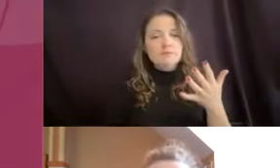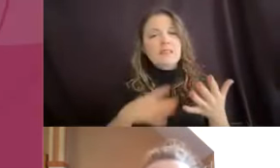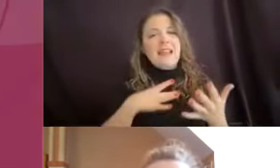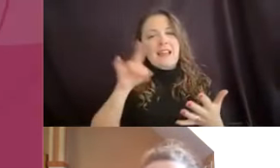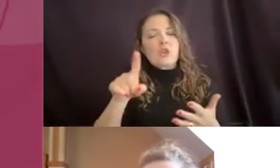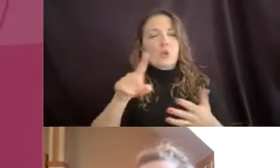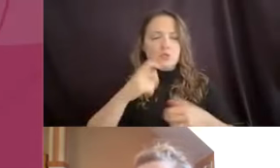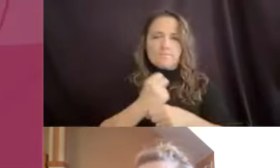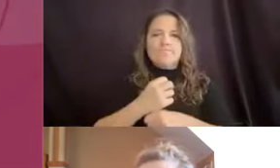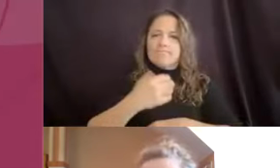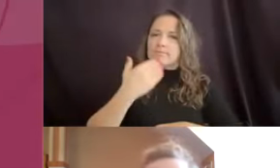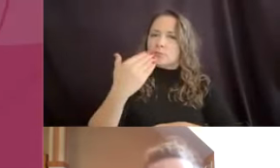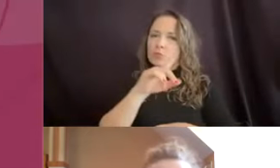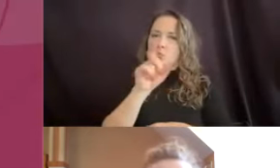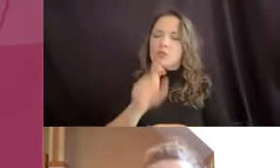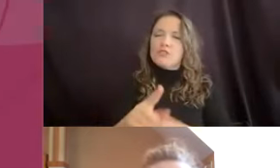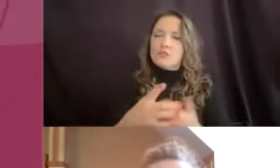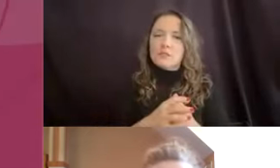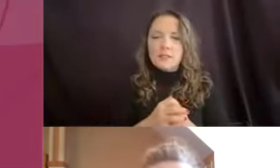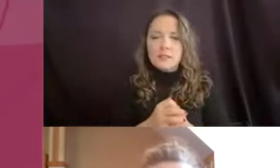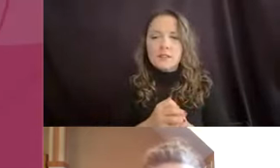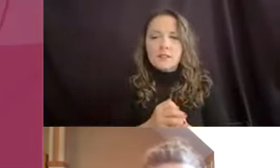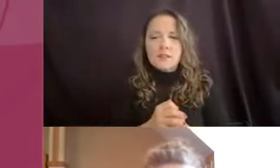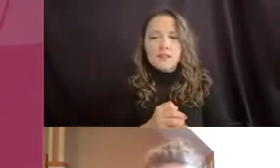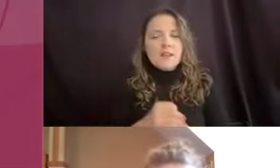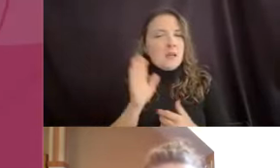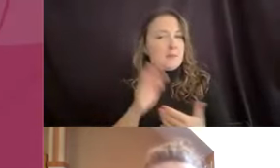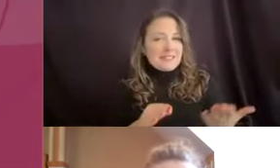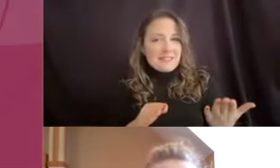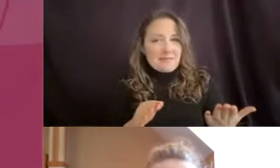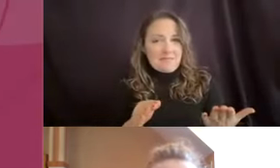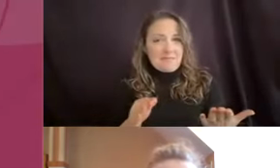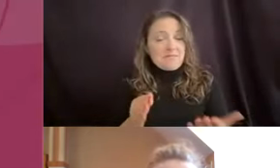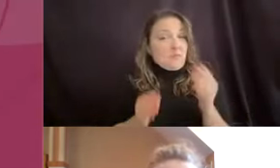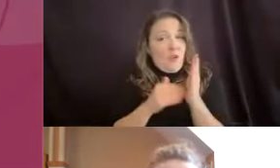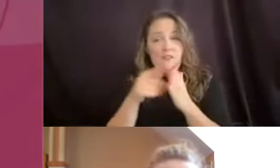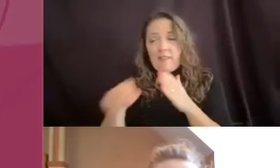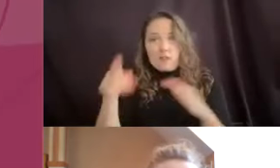because it's not something they always know.